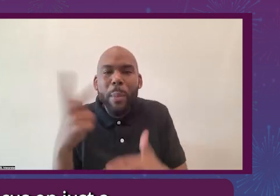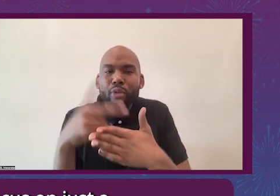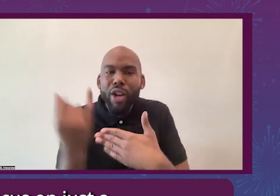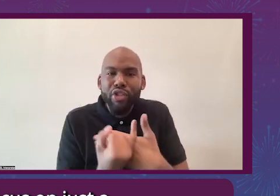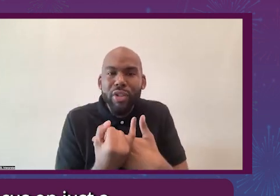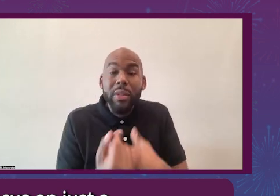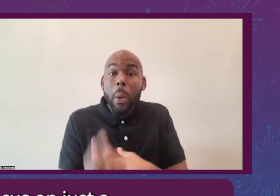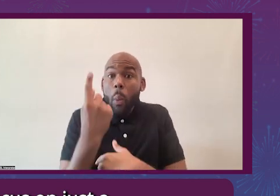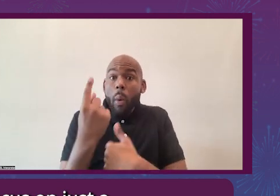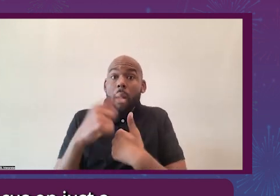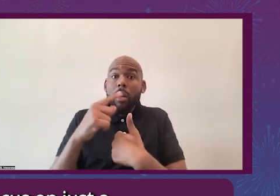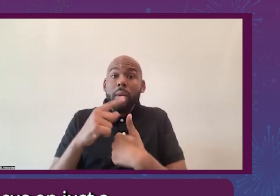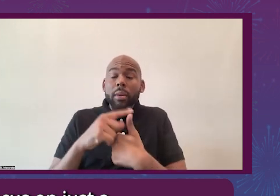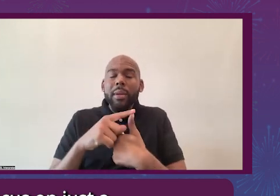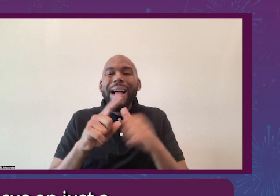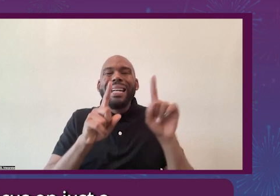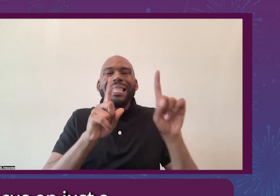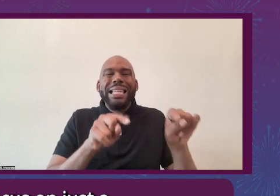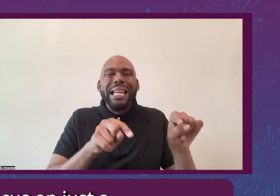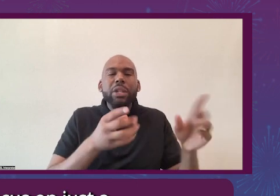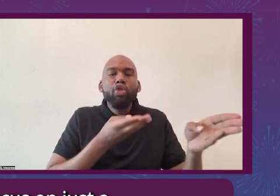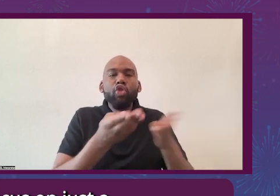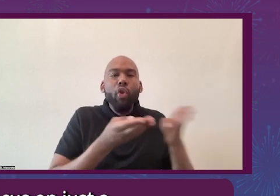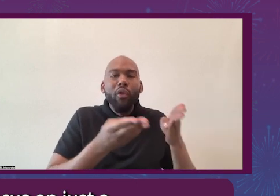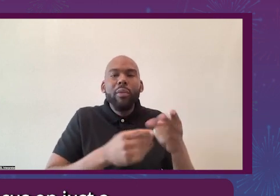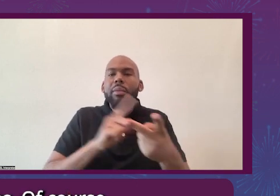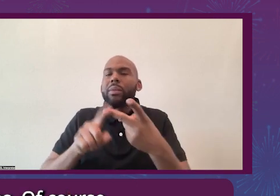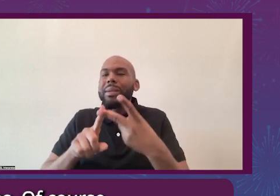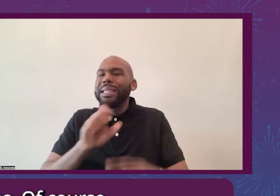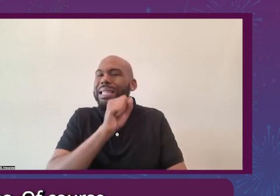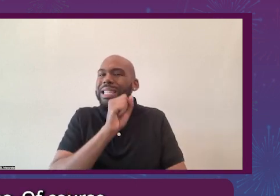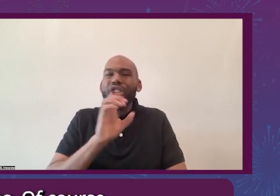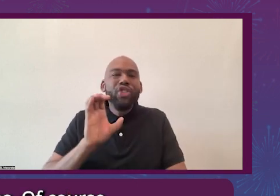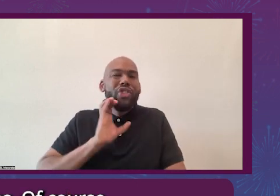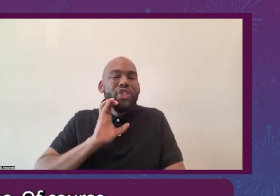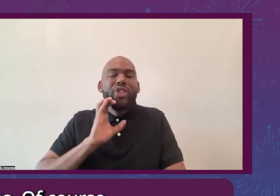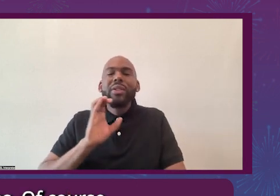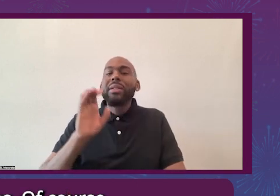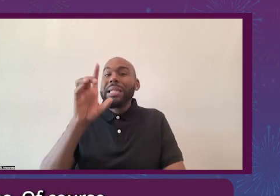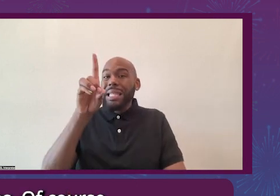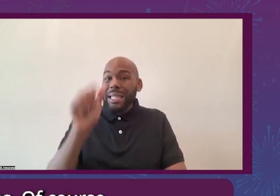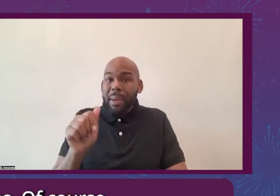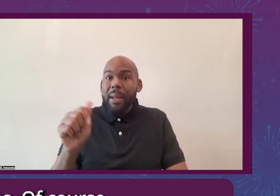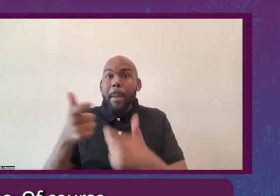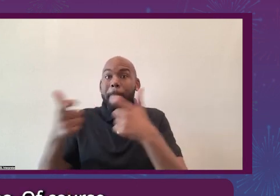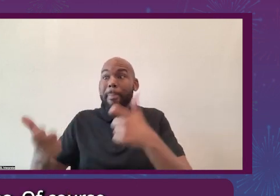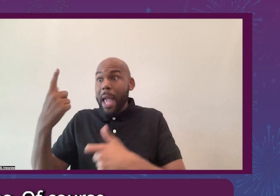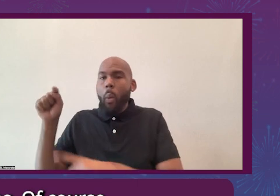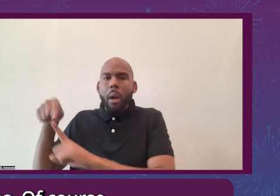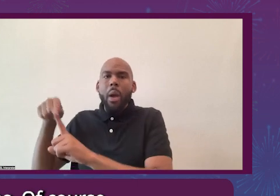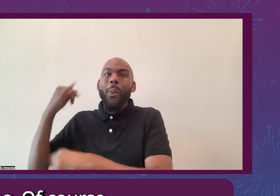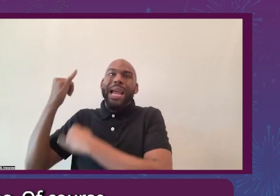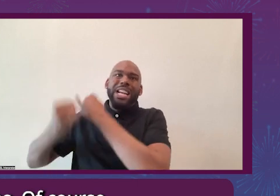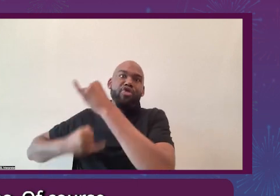focus on just a few projects. And one was attendance services, one was seniors and disabilities.